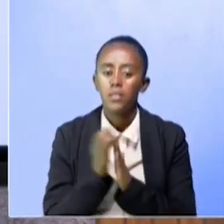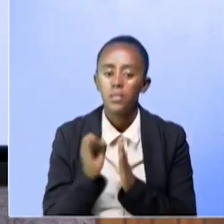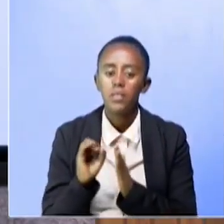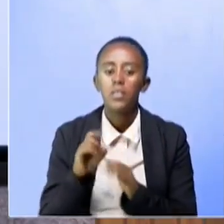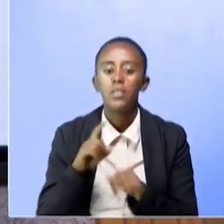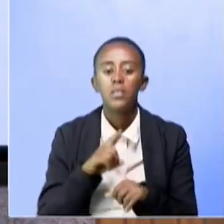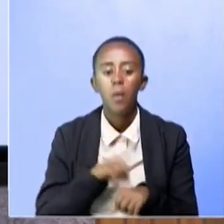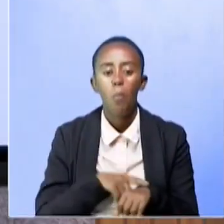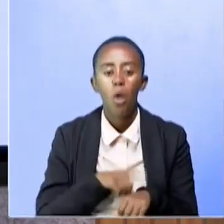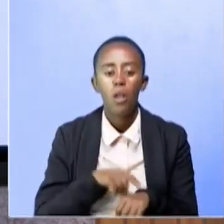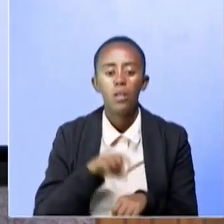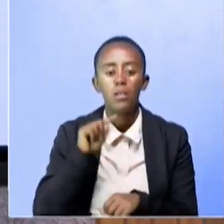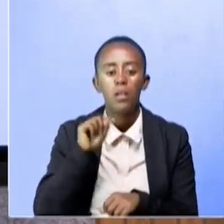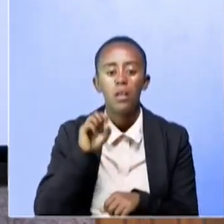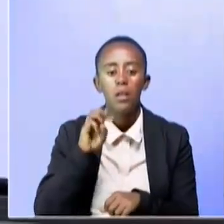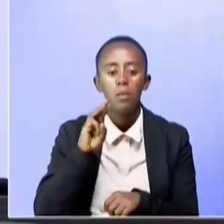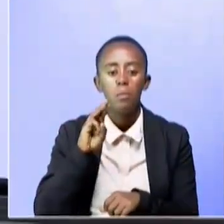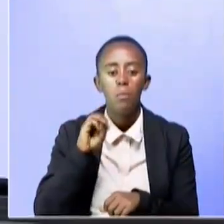Temporary.